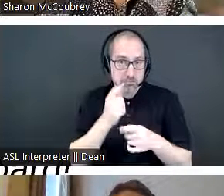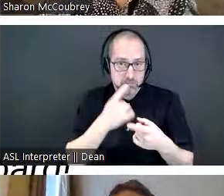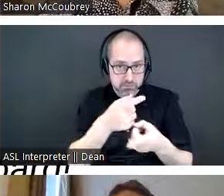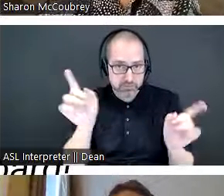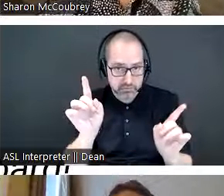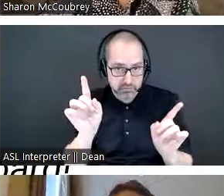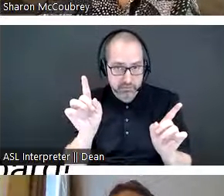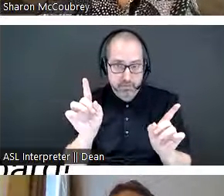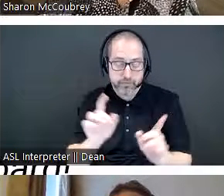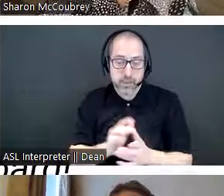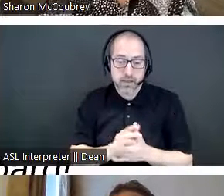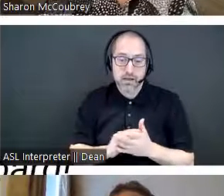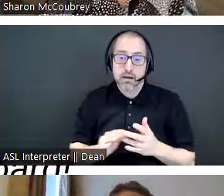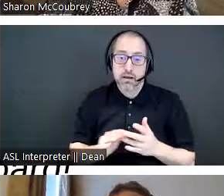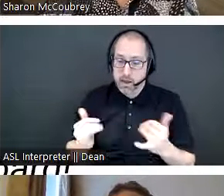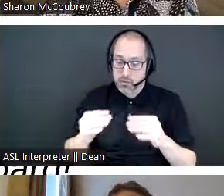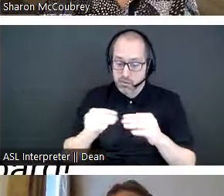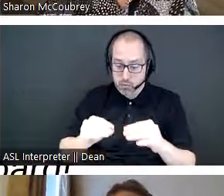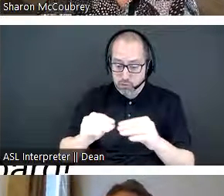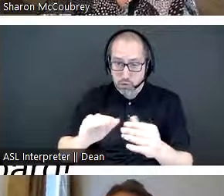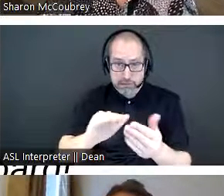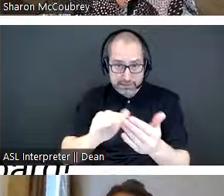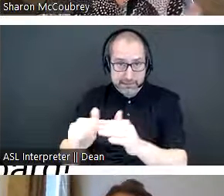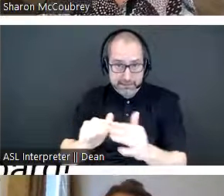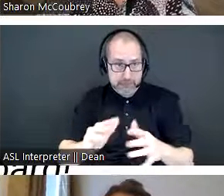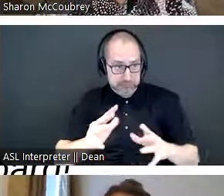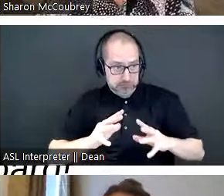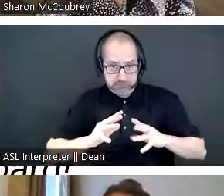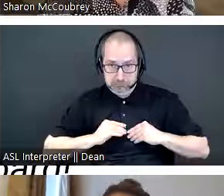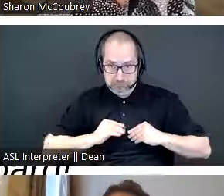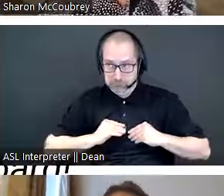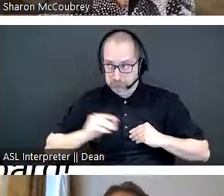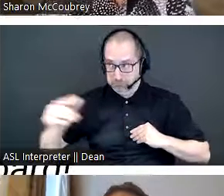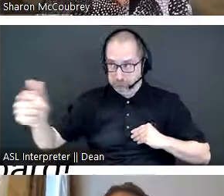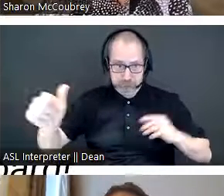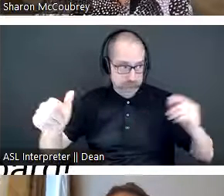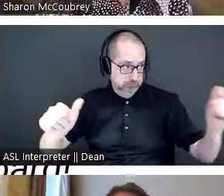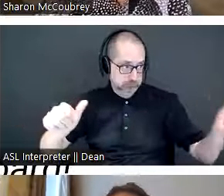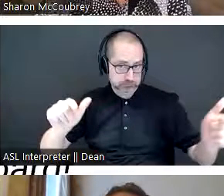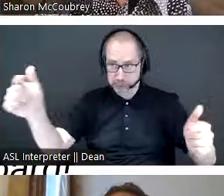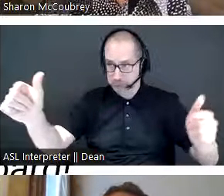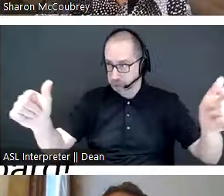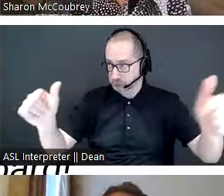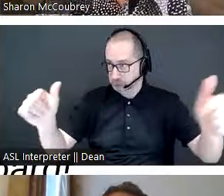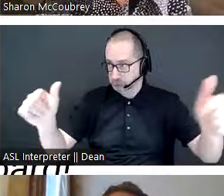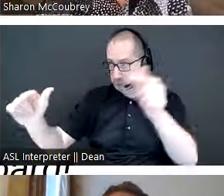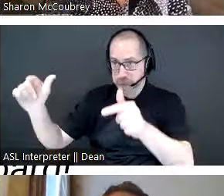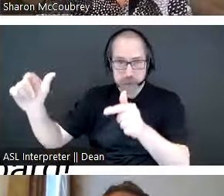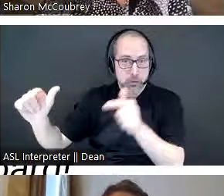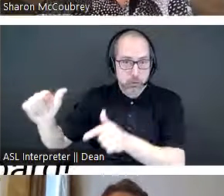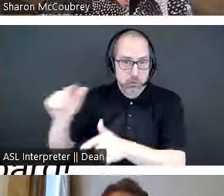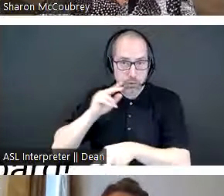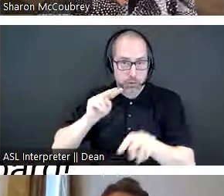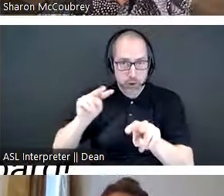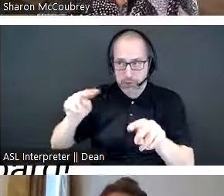more and more cities are going in that direction. And I think it's just kind of watching it happen elsewhere and